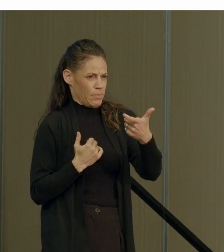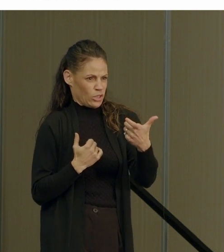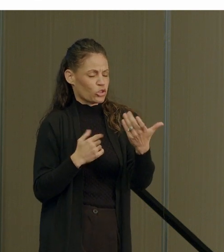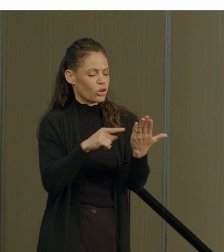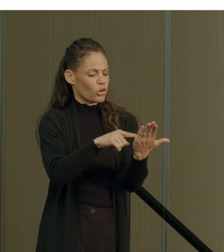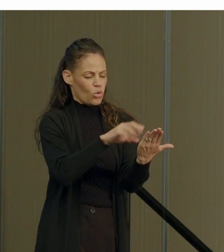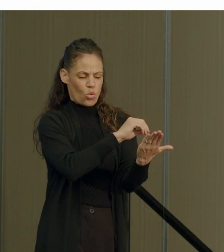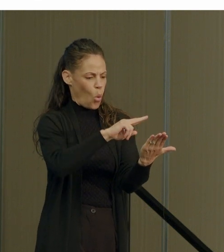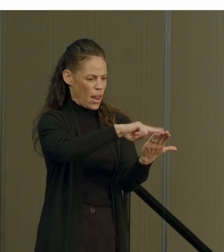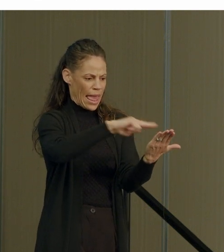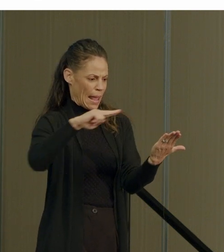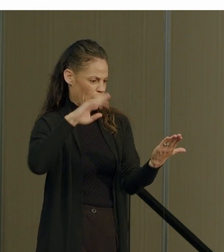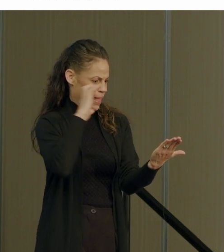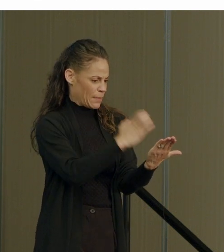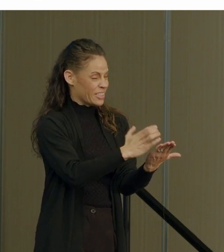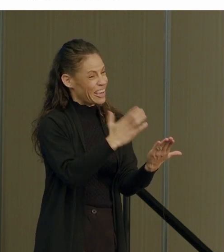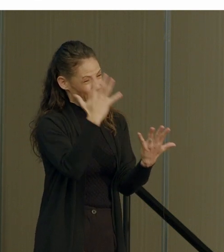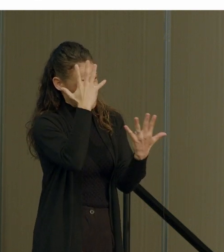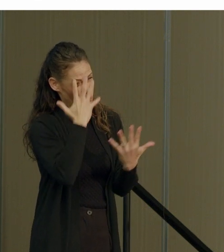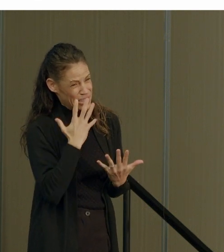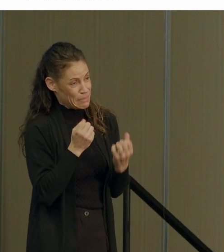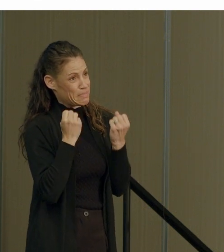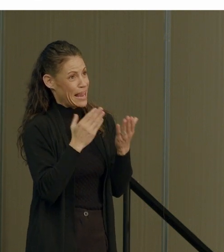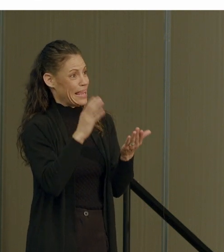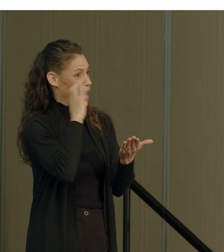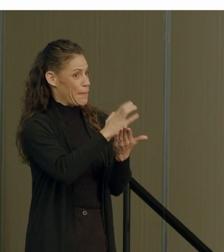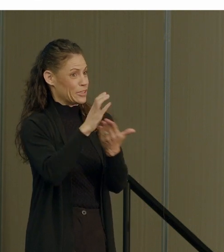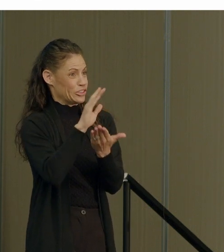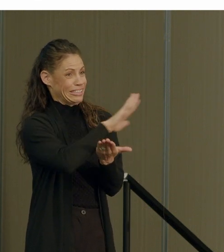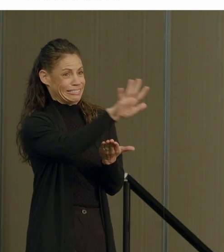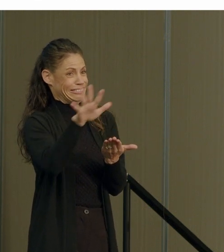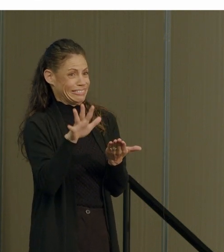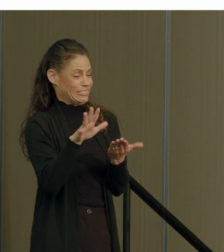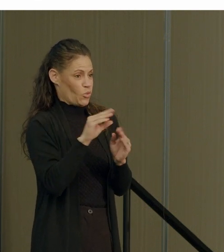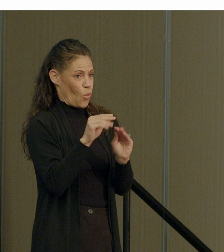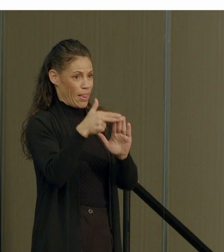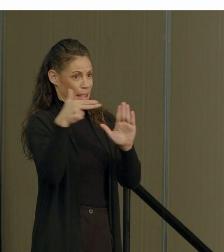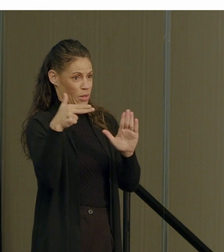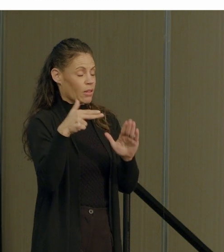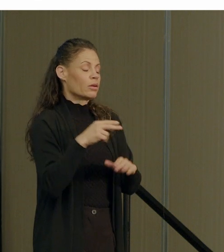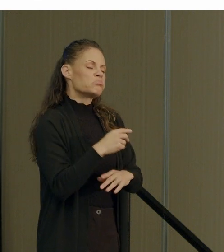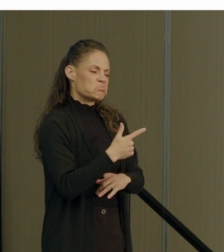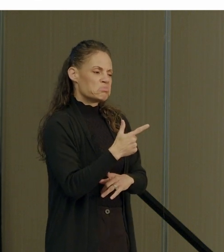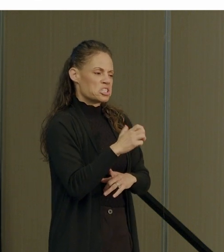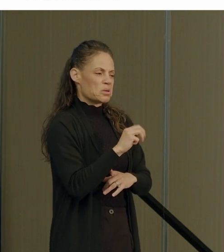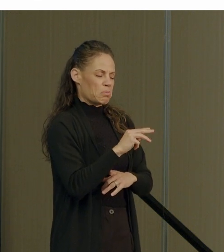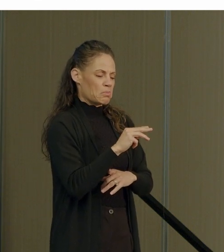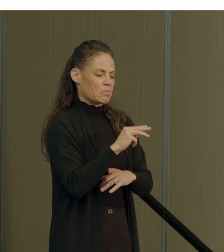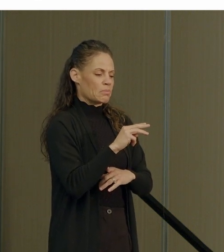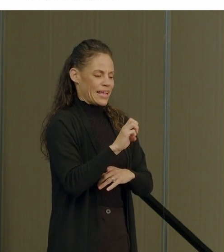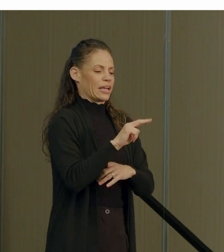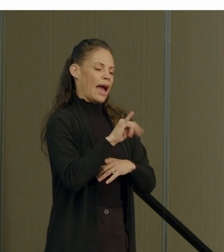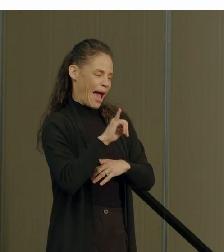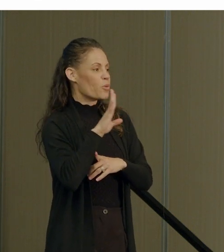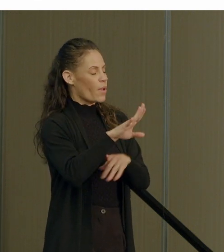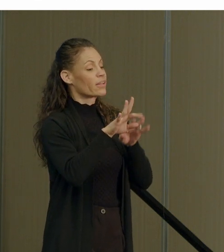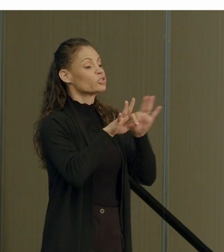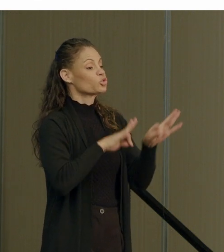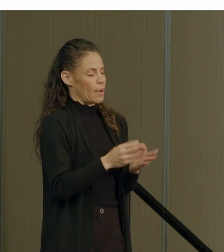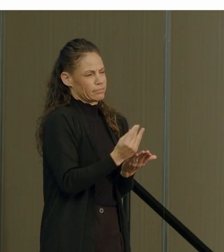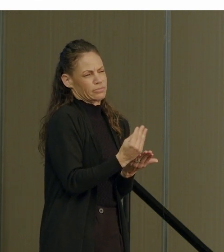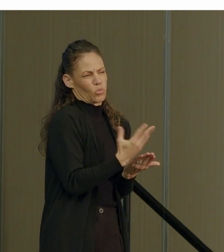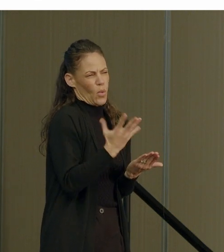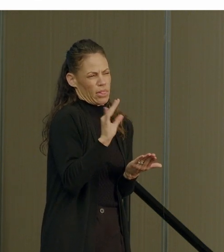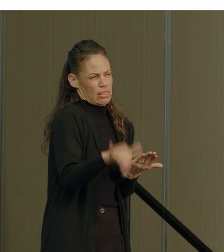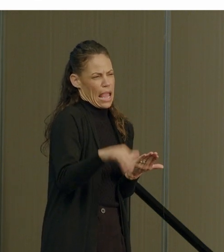which unfortunately is a lot these days. So Gemini will just automatically describe the image for you.